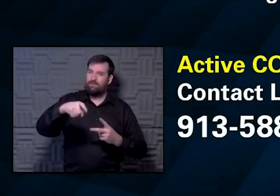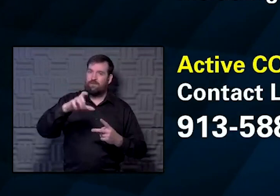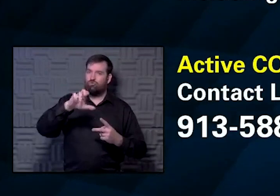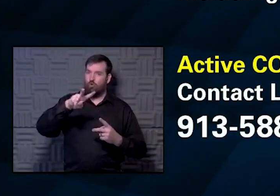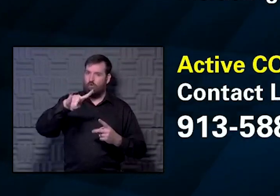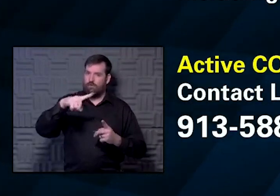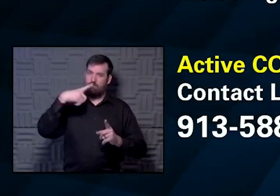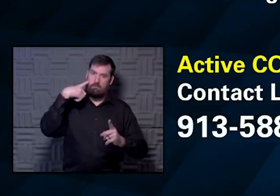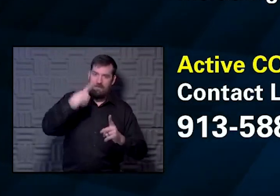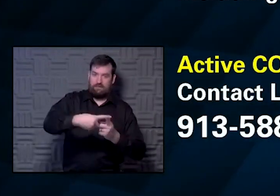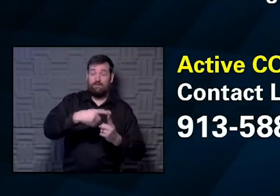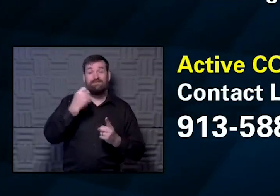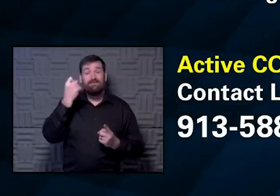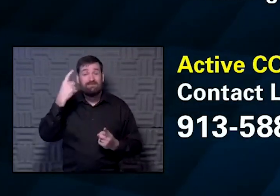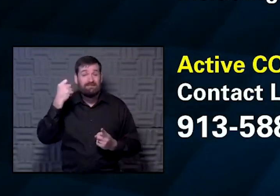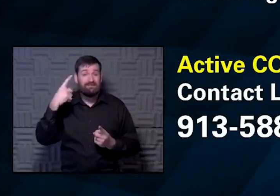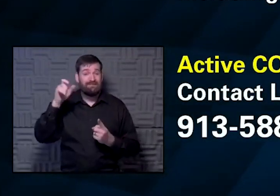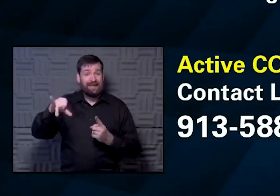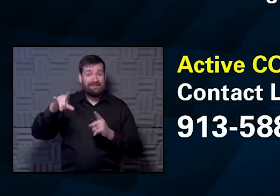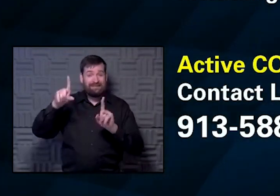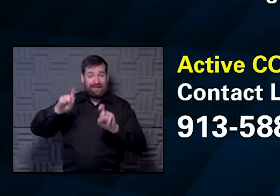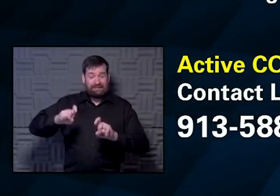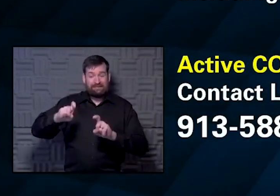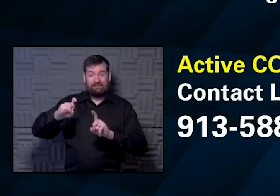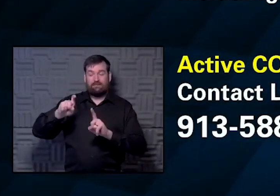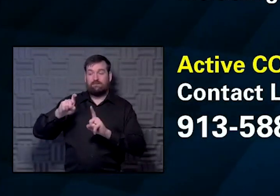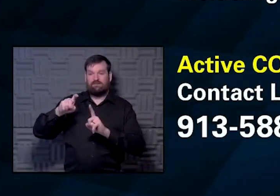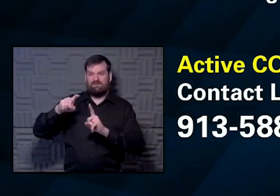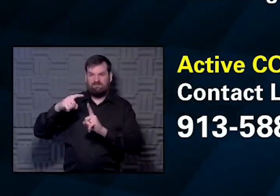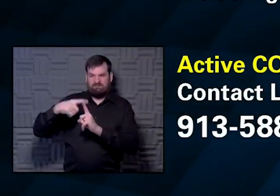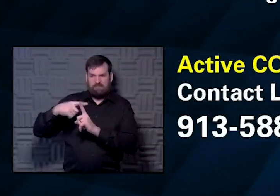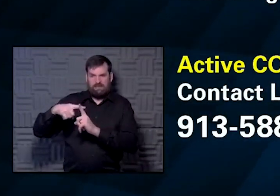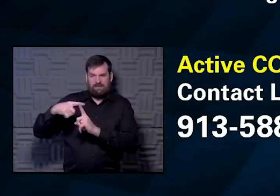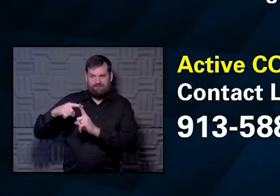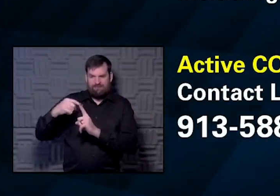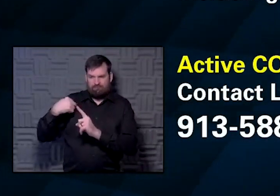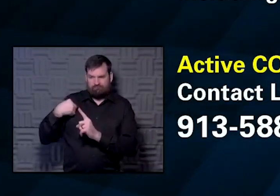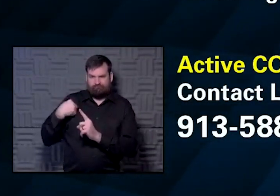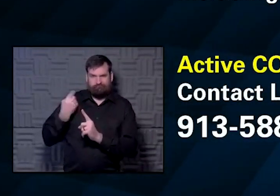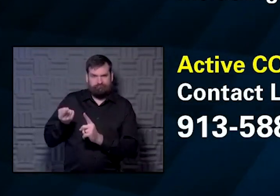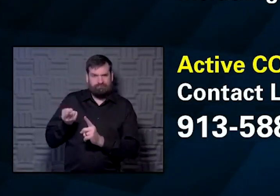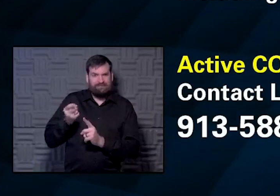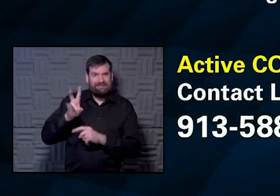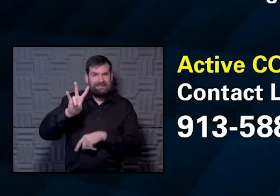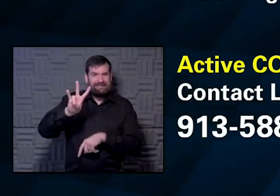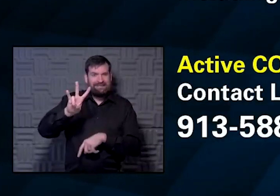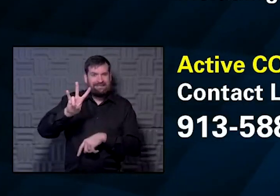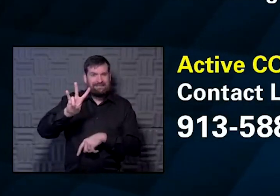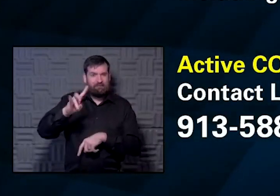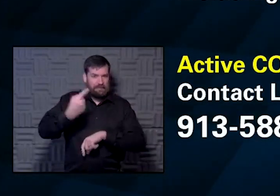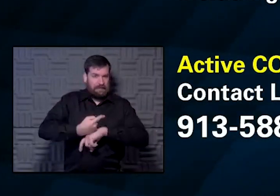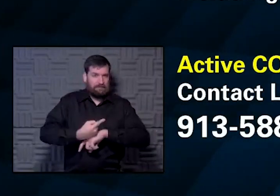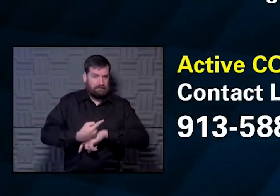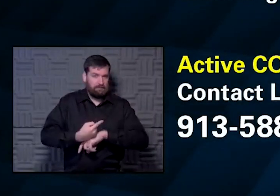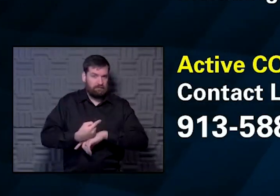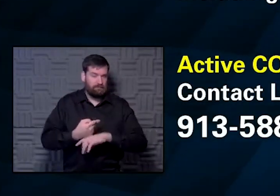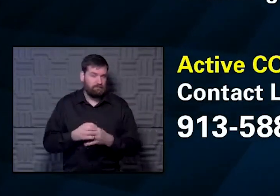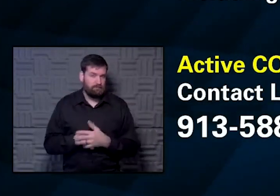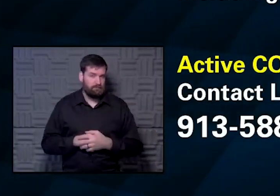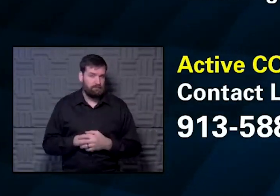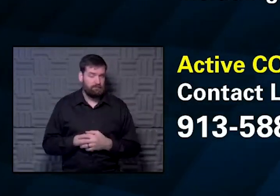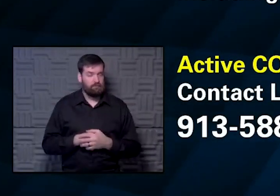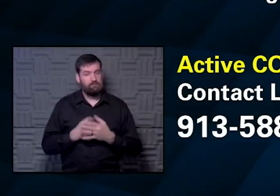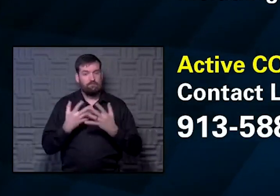COVID test needs to have been positive within the last 7 days. So we want